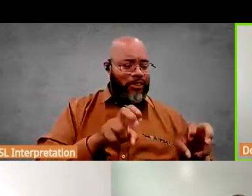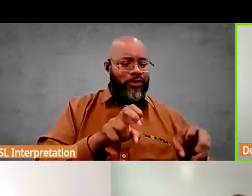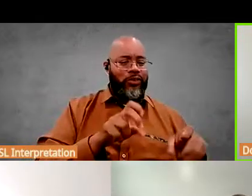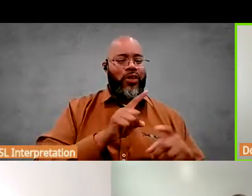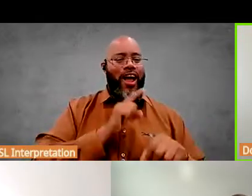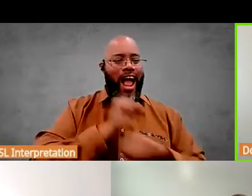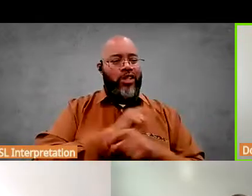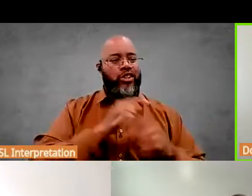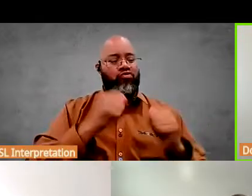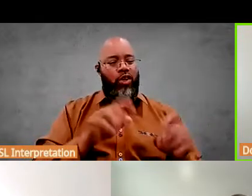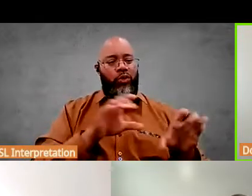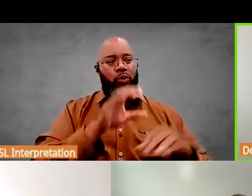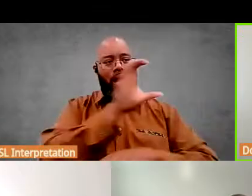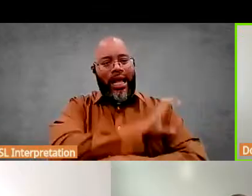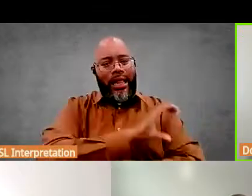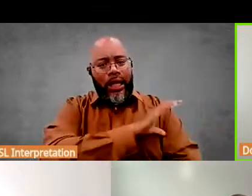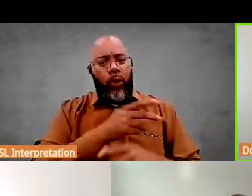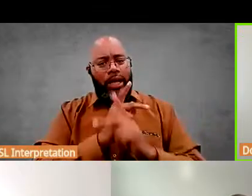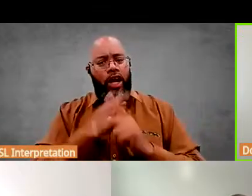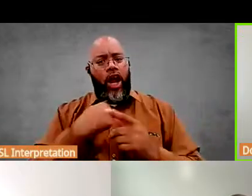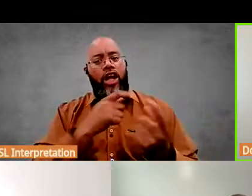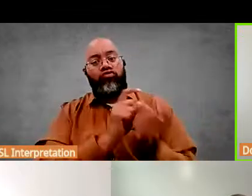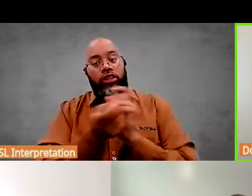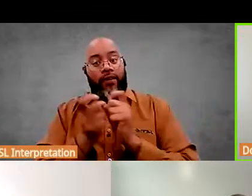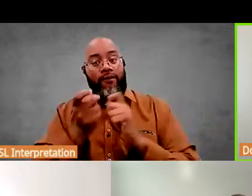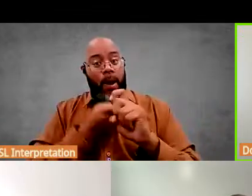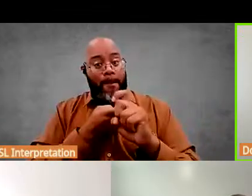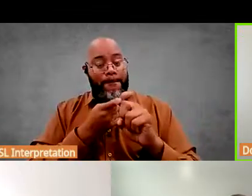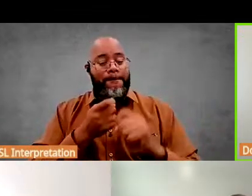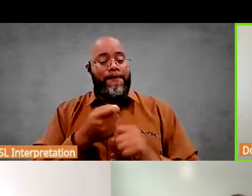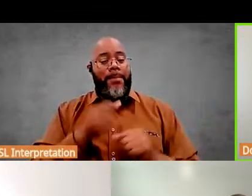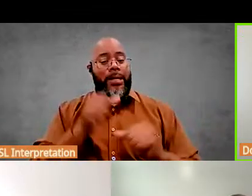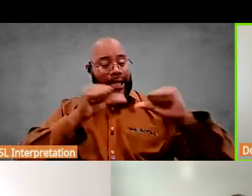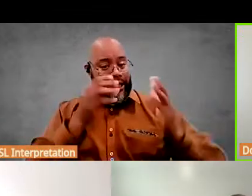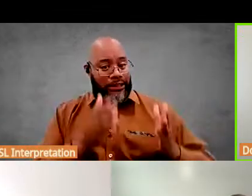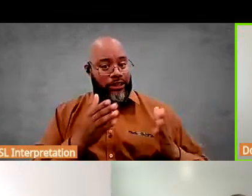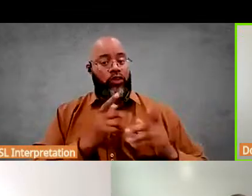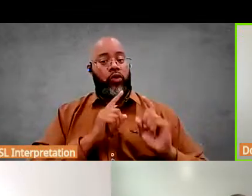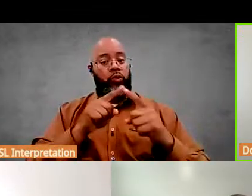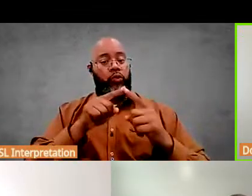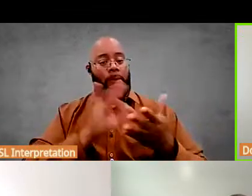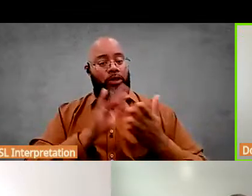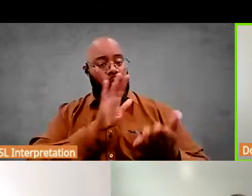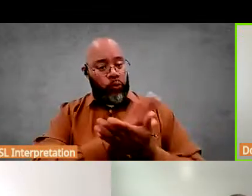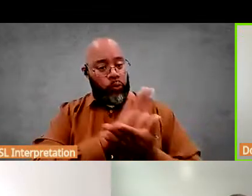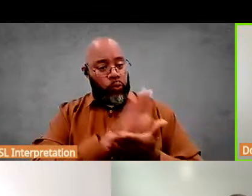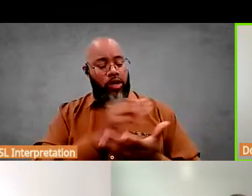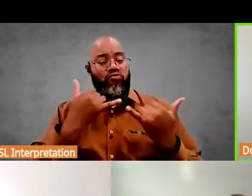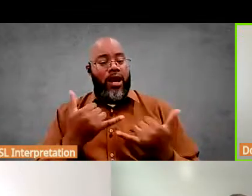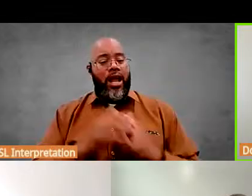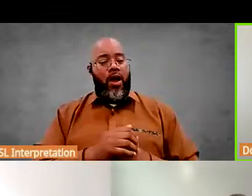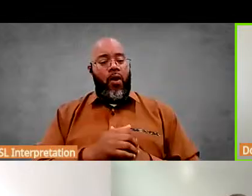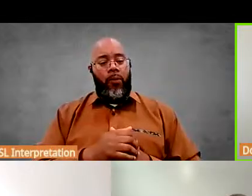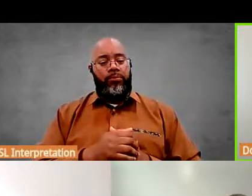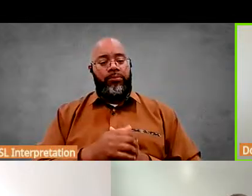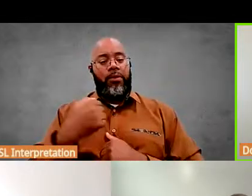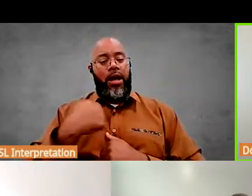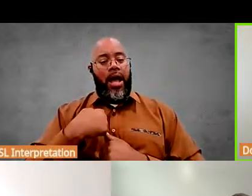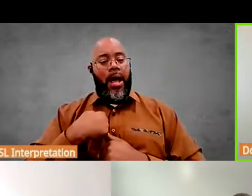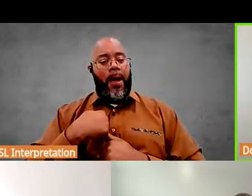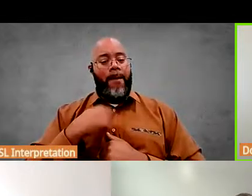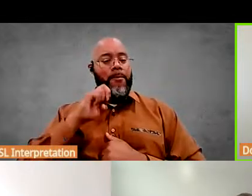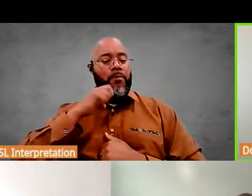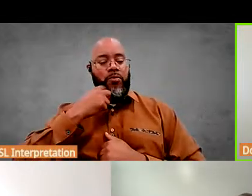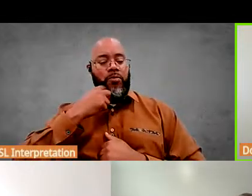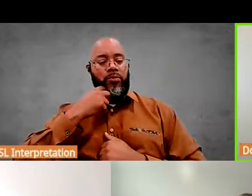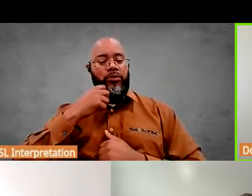trying to do like clinical care. So I transitioned from being a scientist to going to medical school. And right now, I'm a